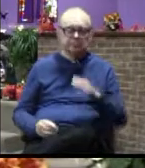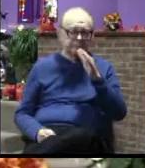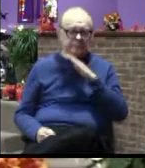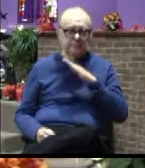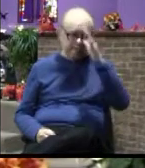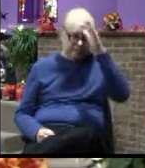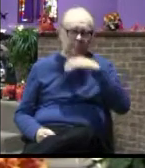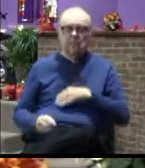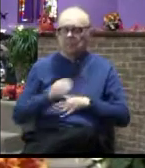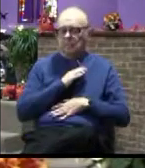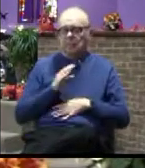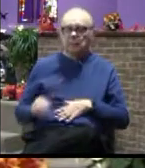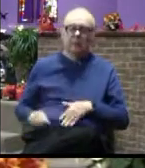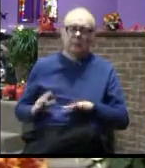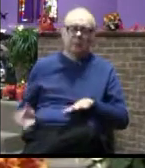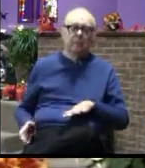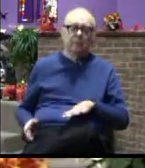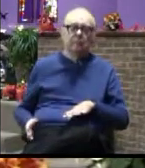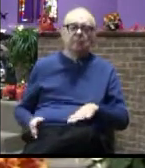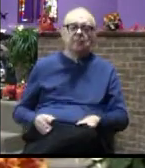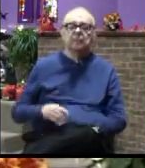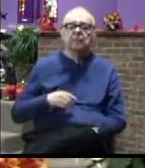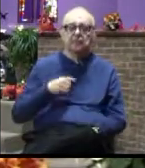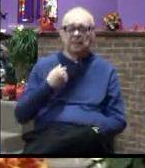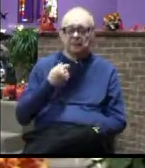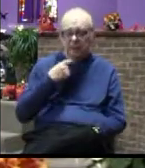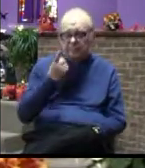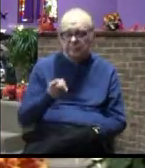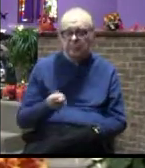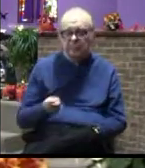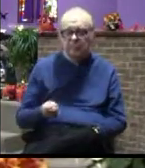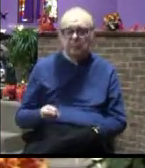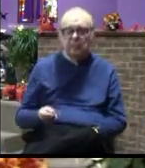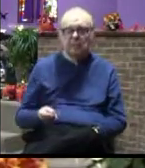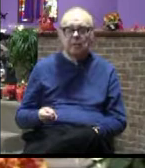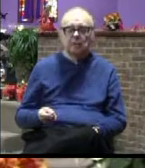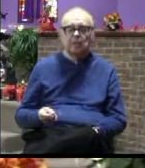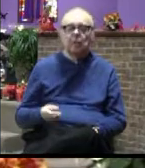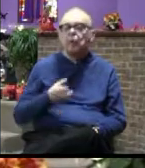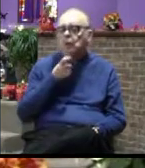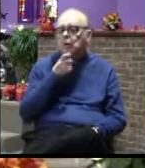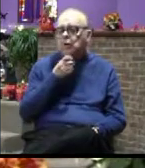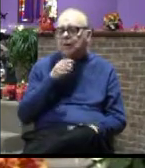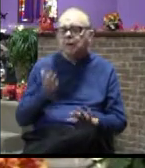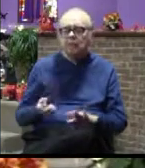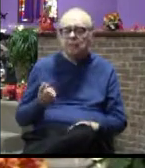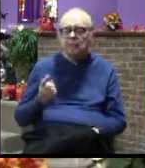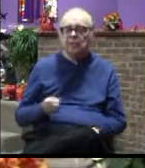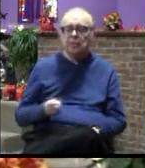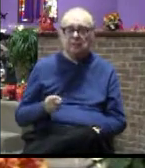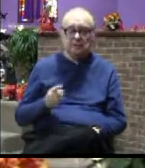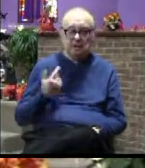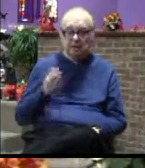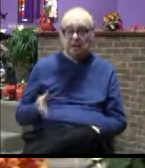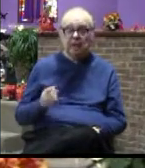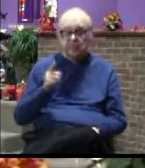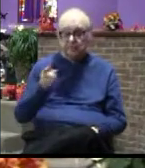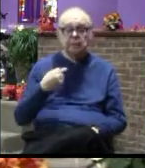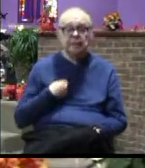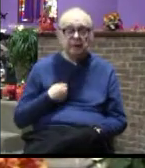Ladies and gentlemen, Christ died before you and I were even born. And you know who he died for? Me and you.